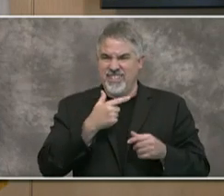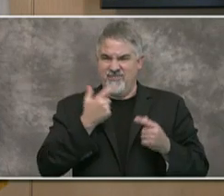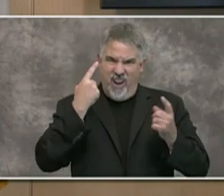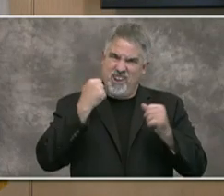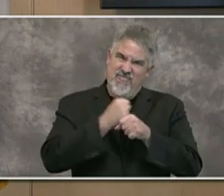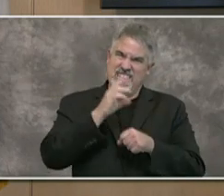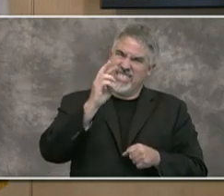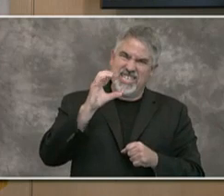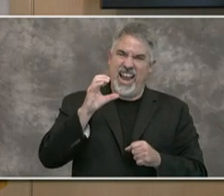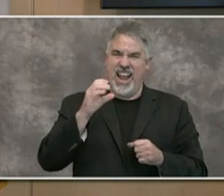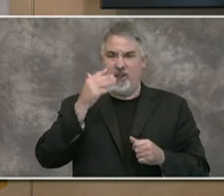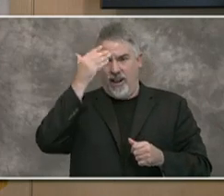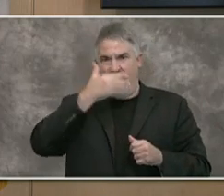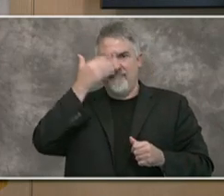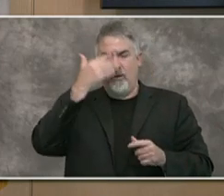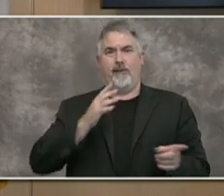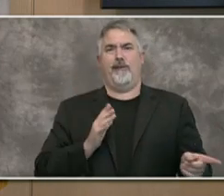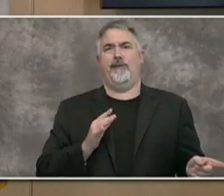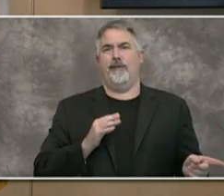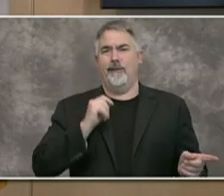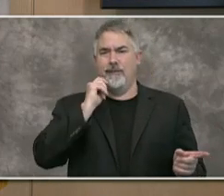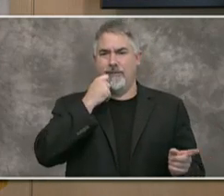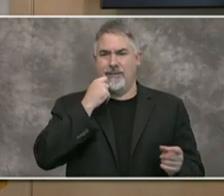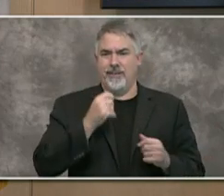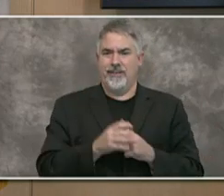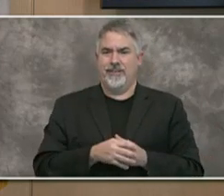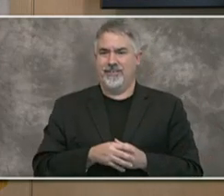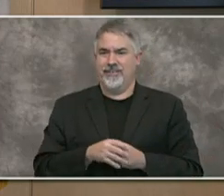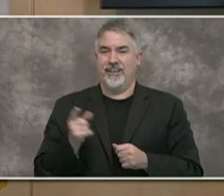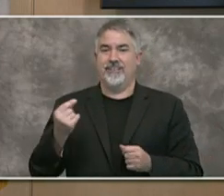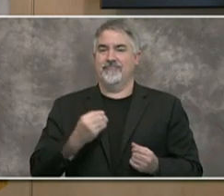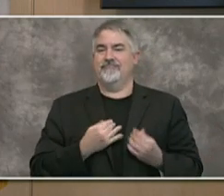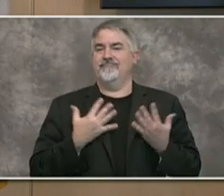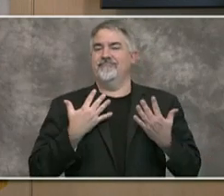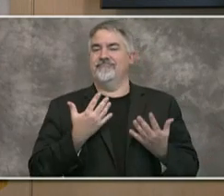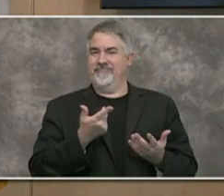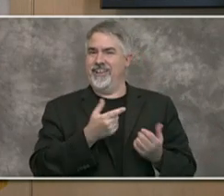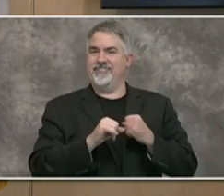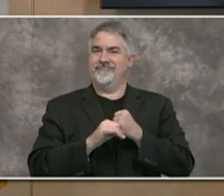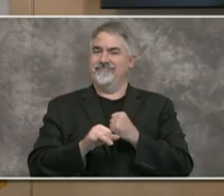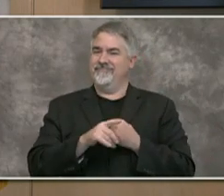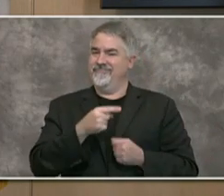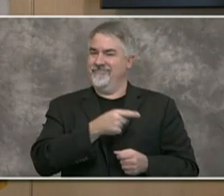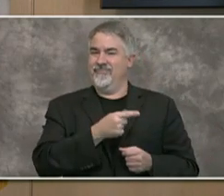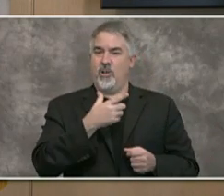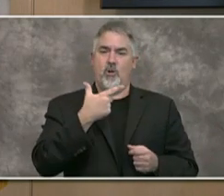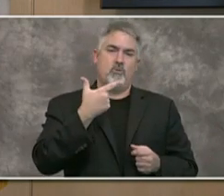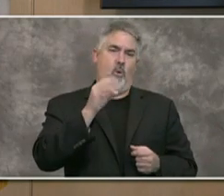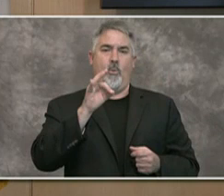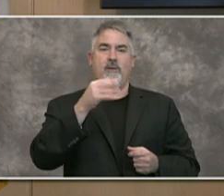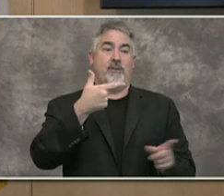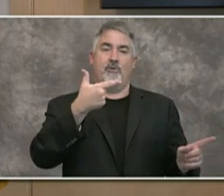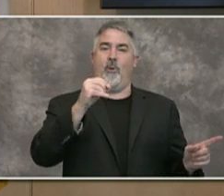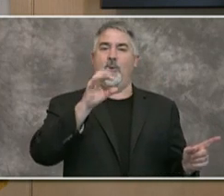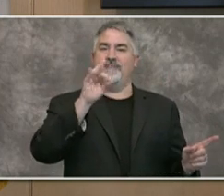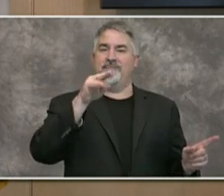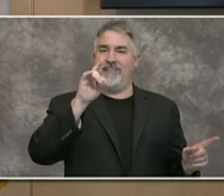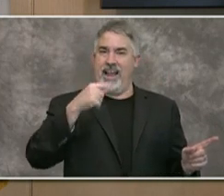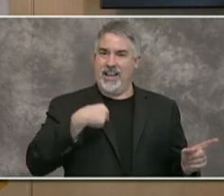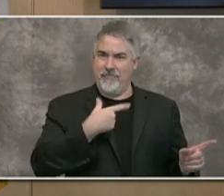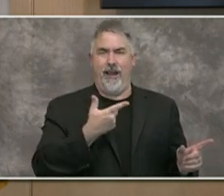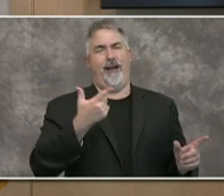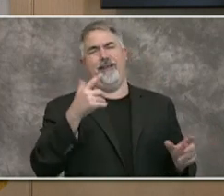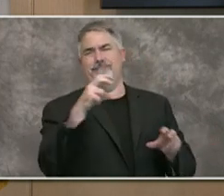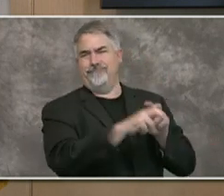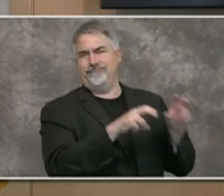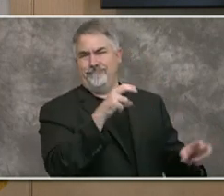have launched a GoFundMe campaign to help fund the project. It's efforts like this that I just think are amazing to see